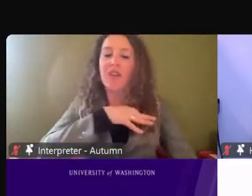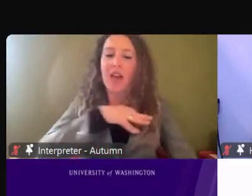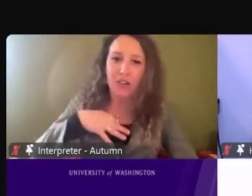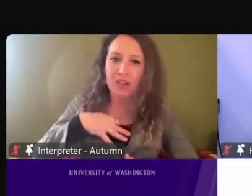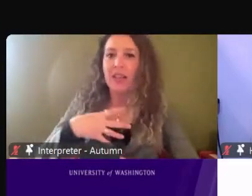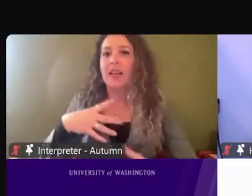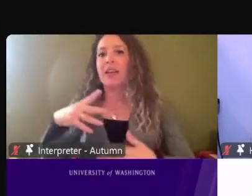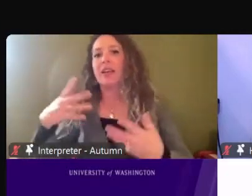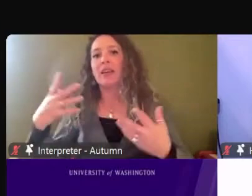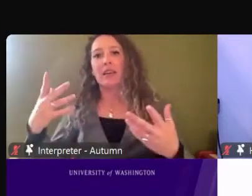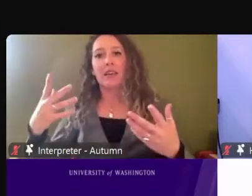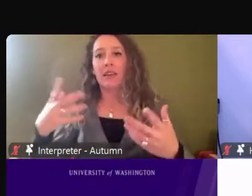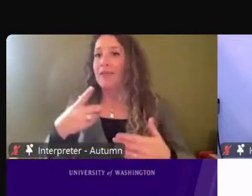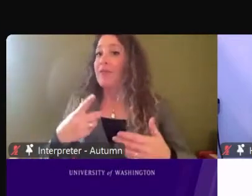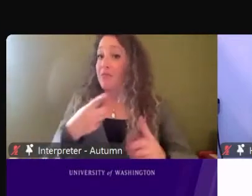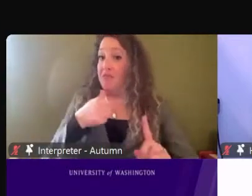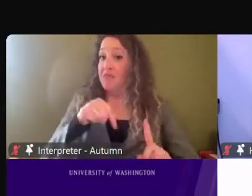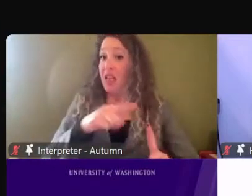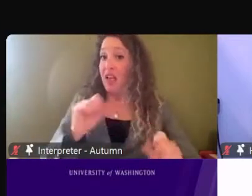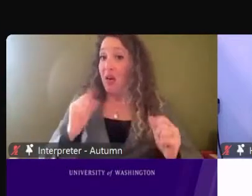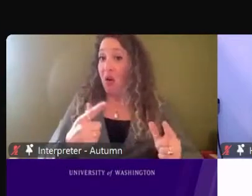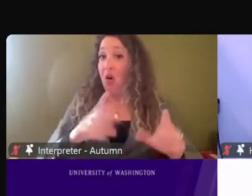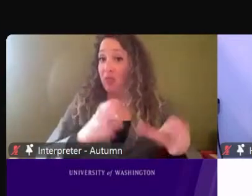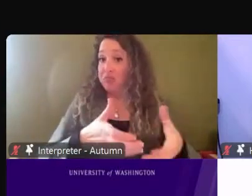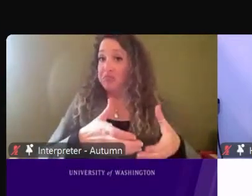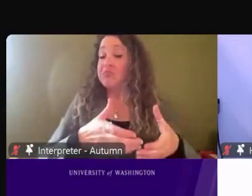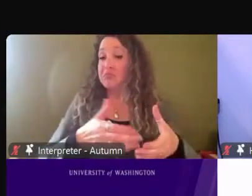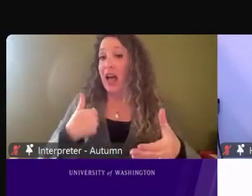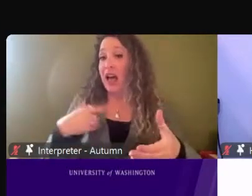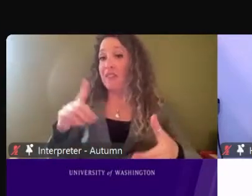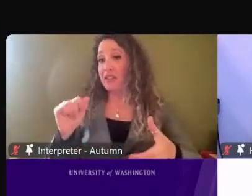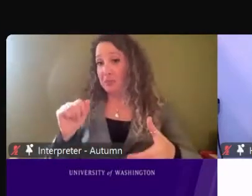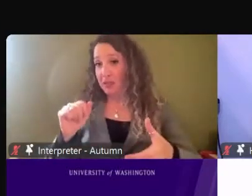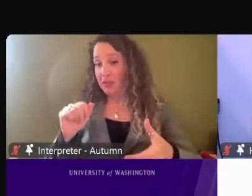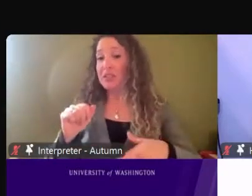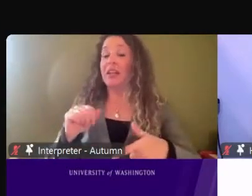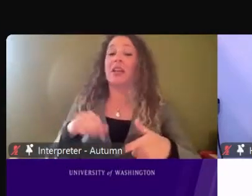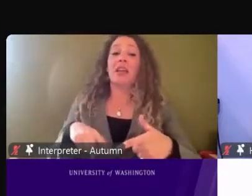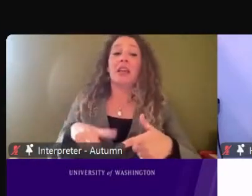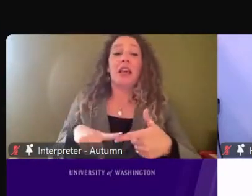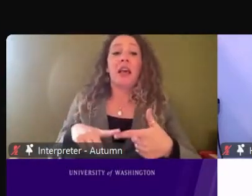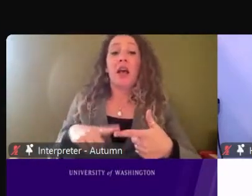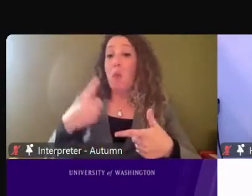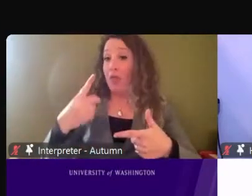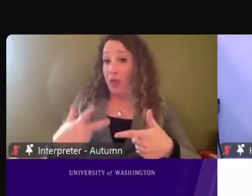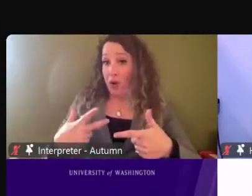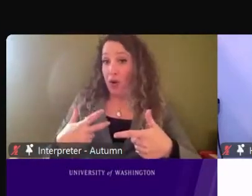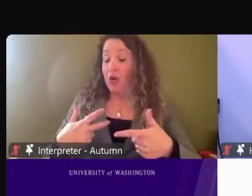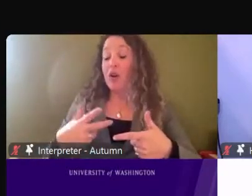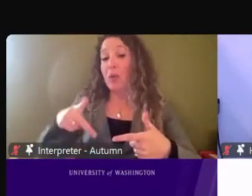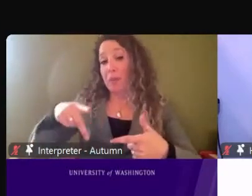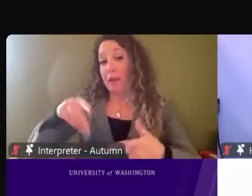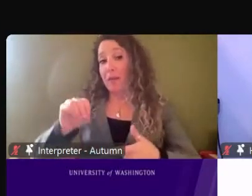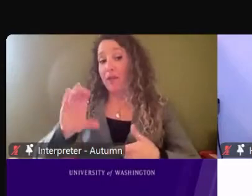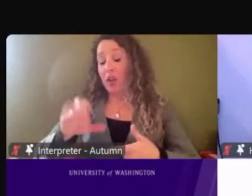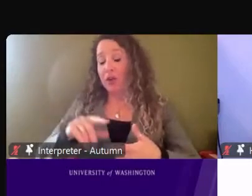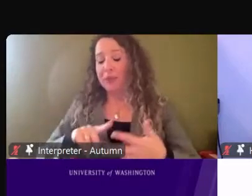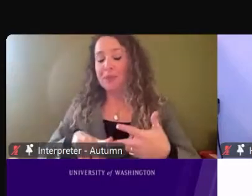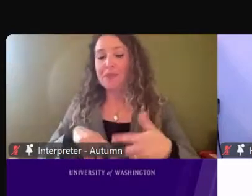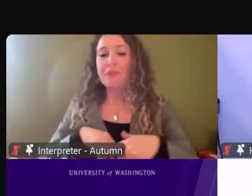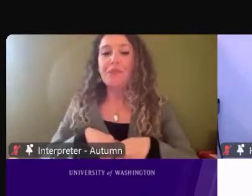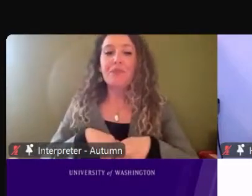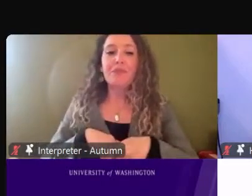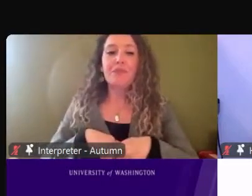disabled or with a chronic health condition, and a third of whom were people of color. And our data highlighted experiences